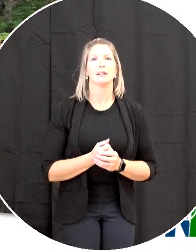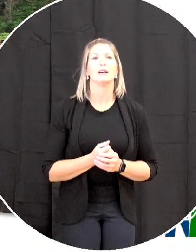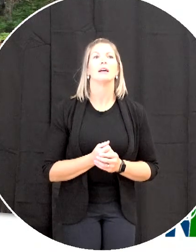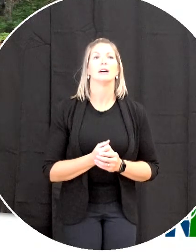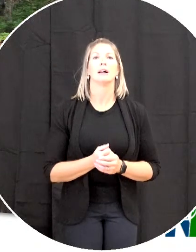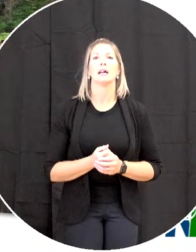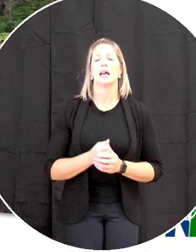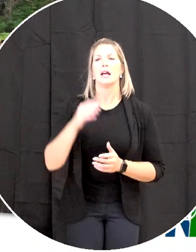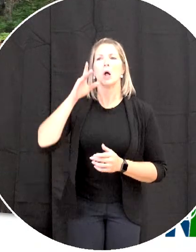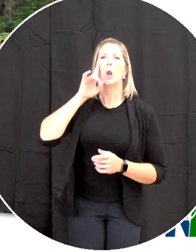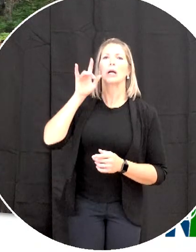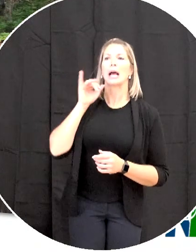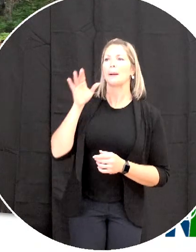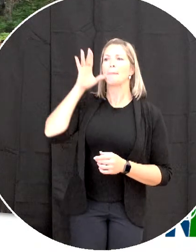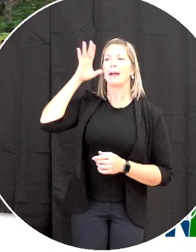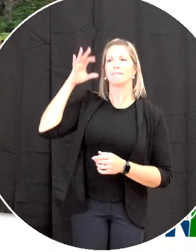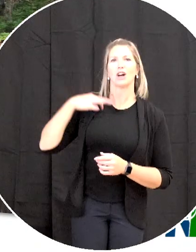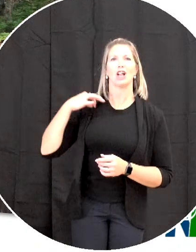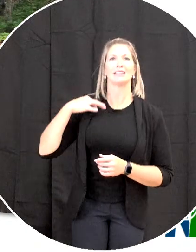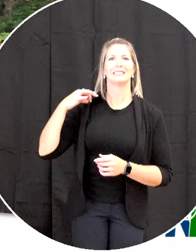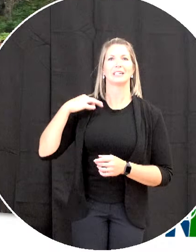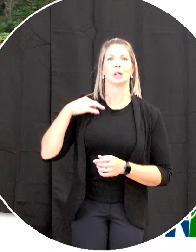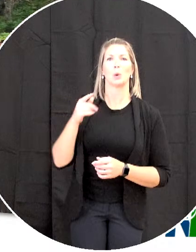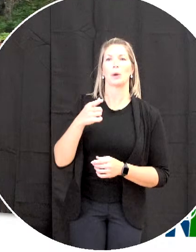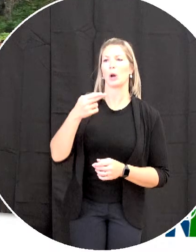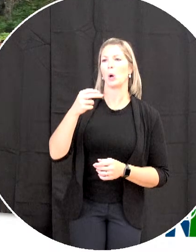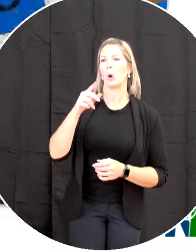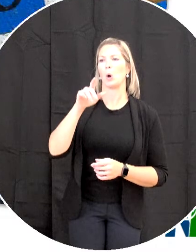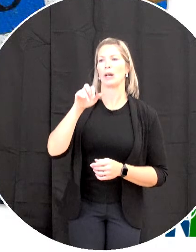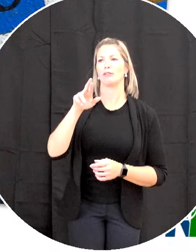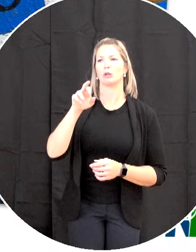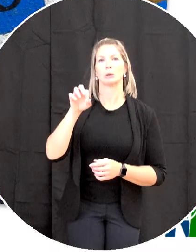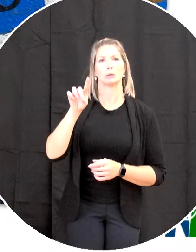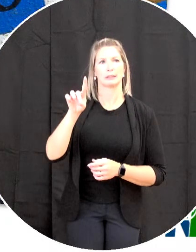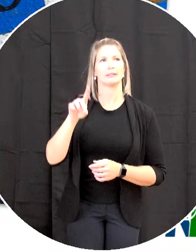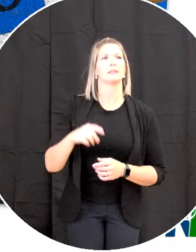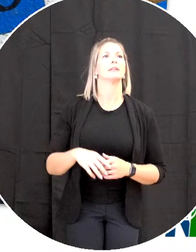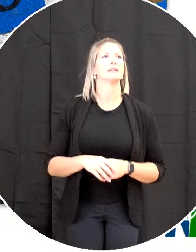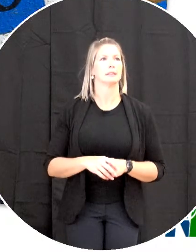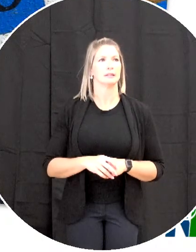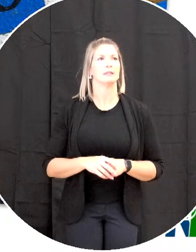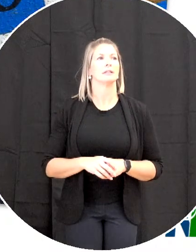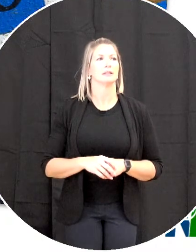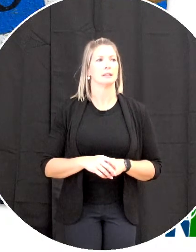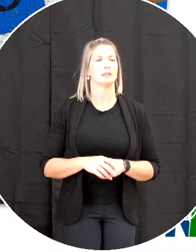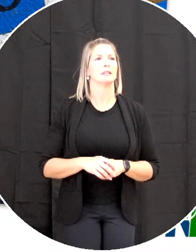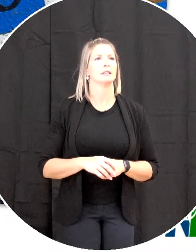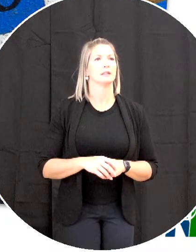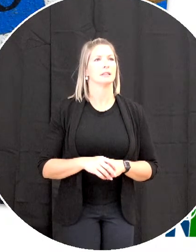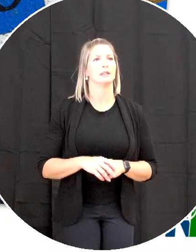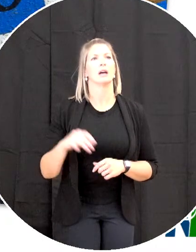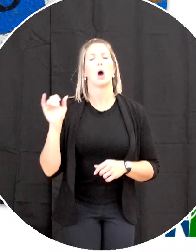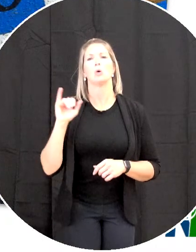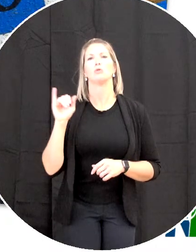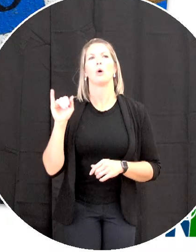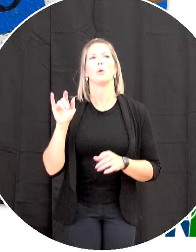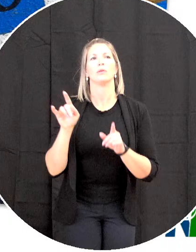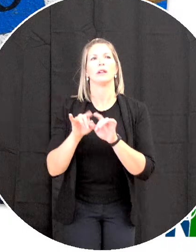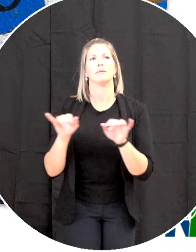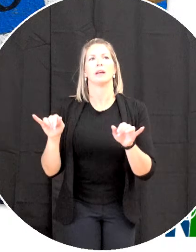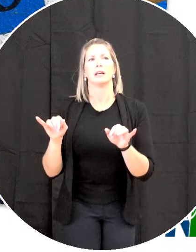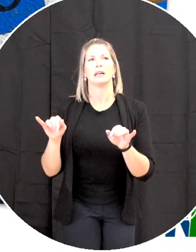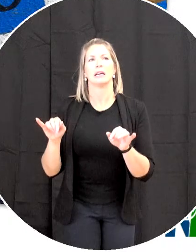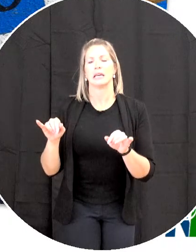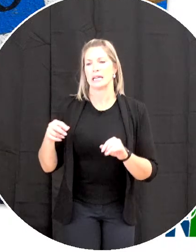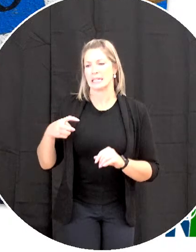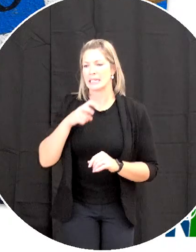parent volunteers have established in Holyrood and Holy Cross. And they've also gone as far as to snakes